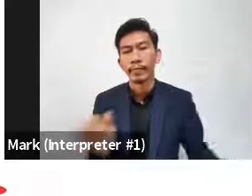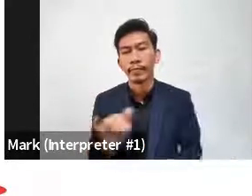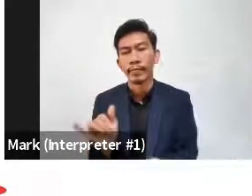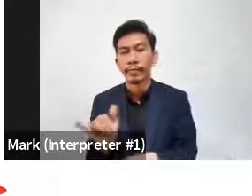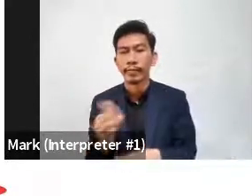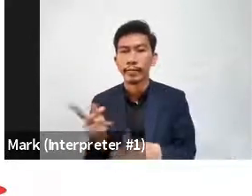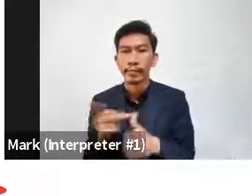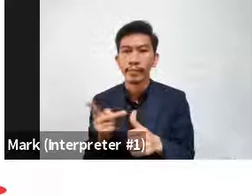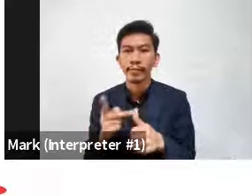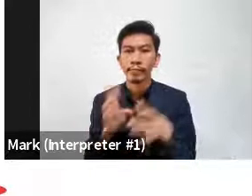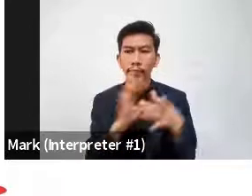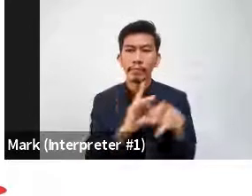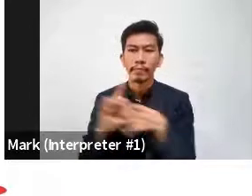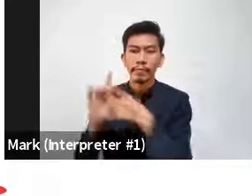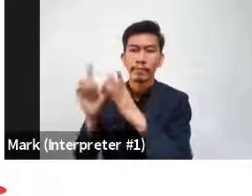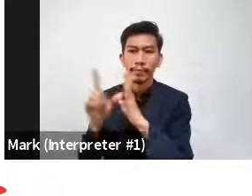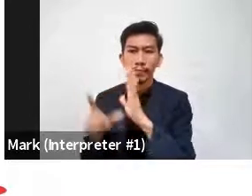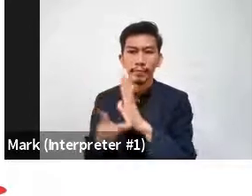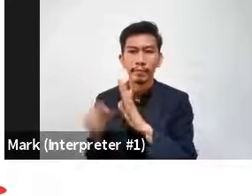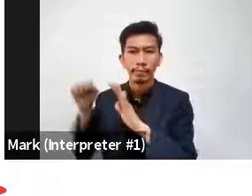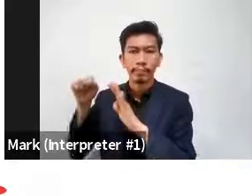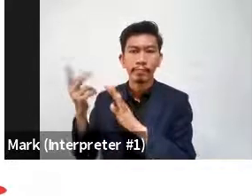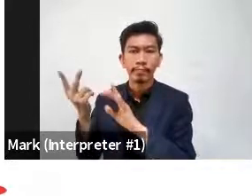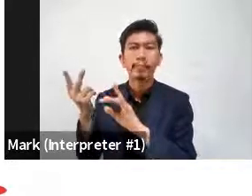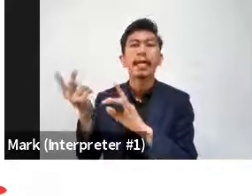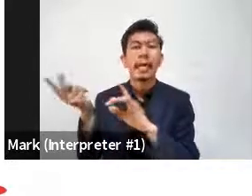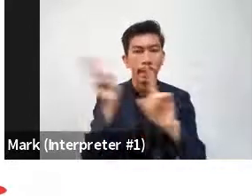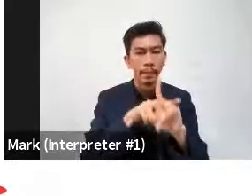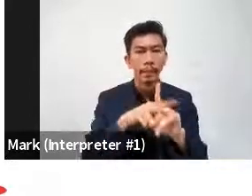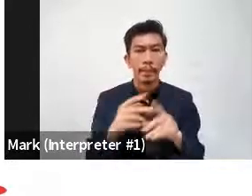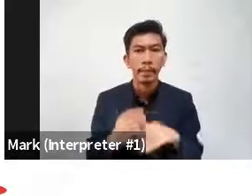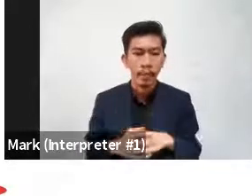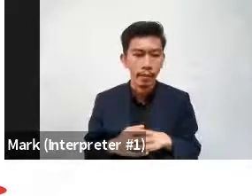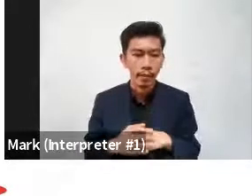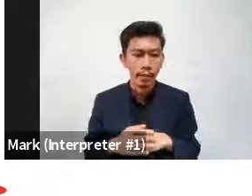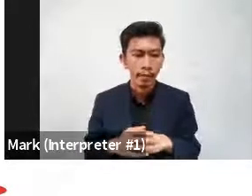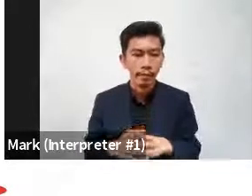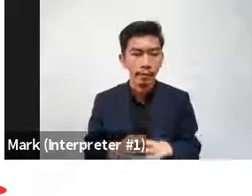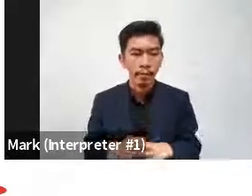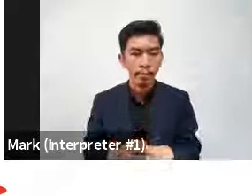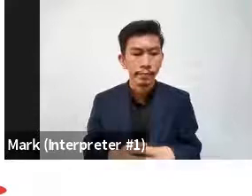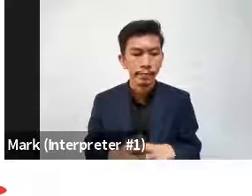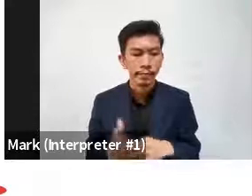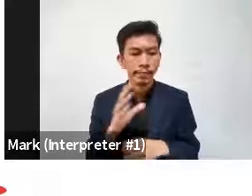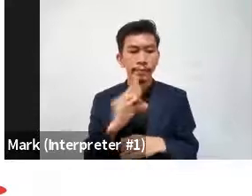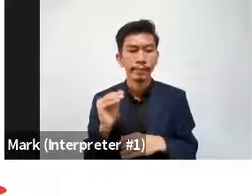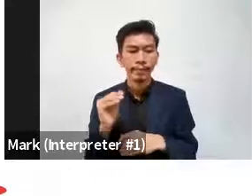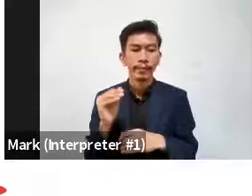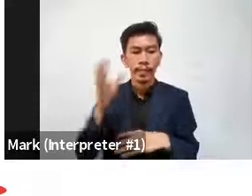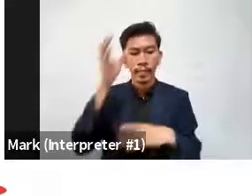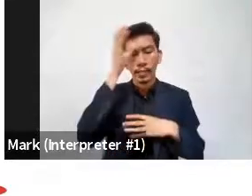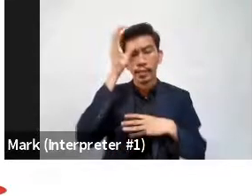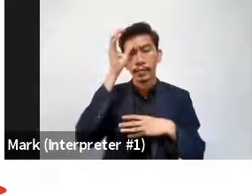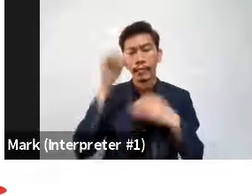stipulated in the law. The Cancer Assistance Fund. So this Cancer